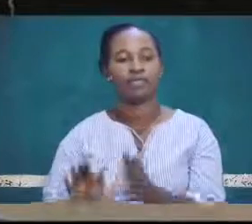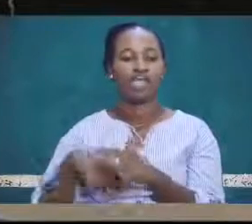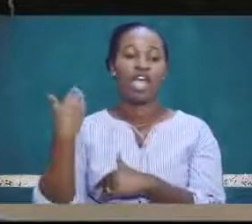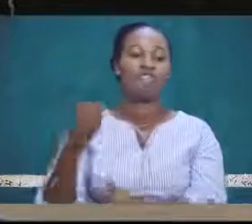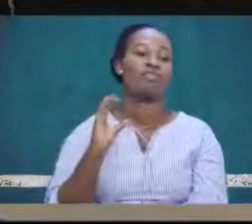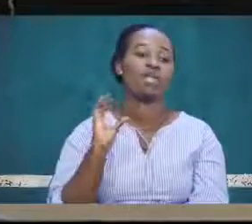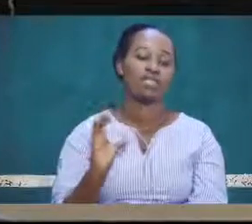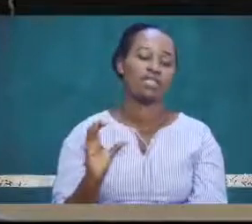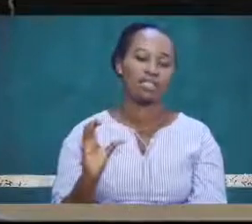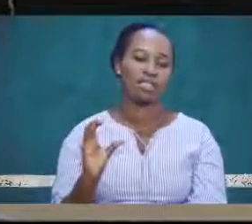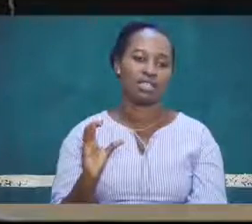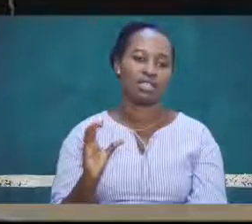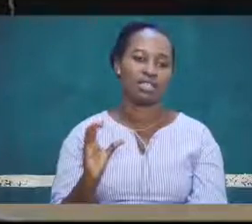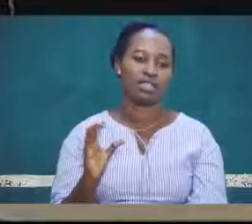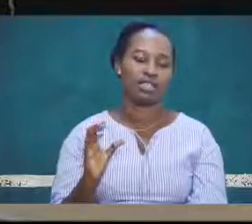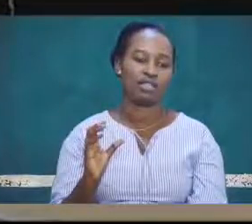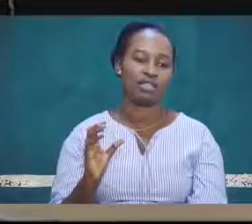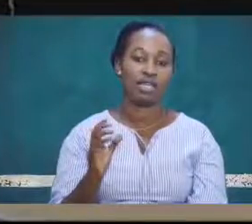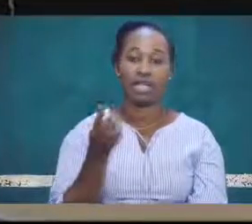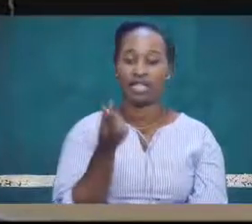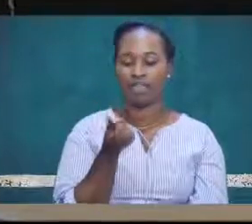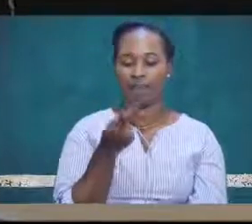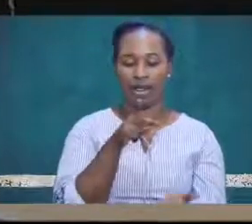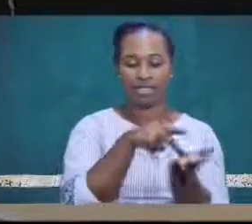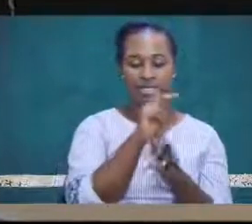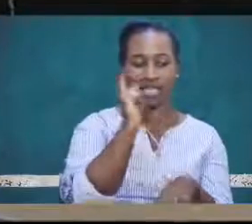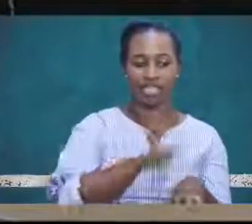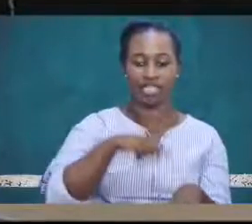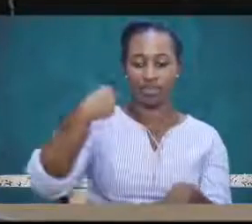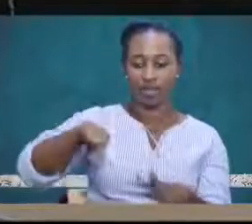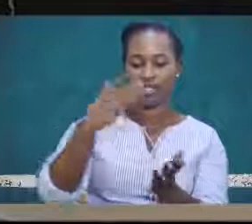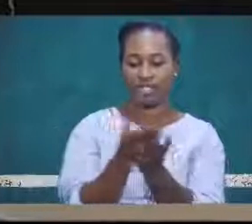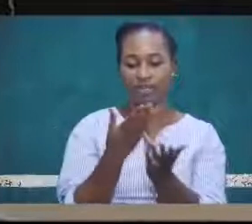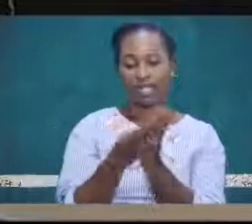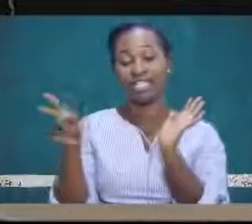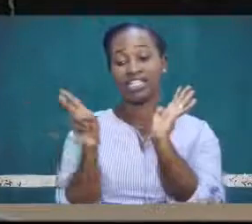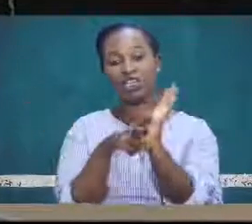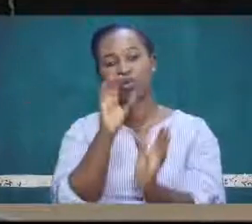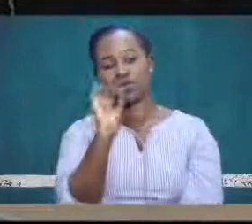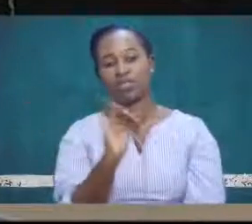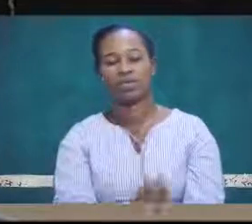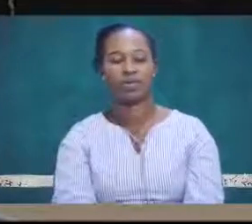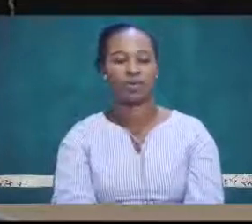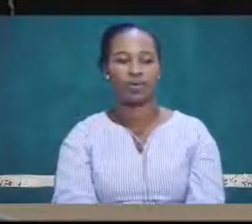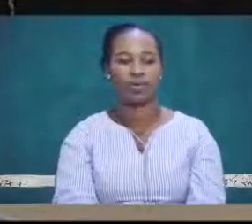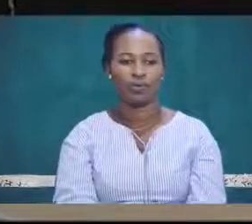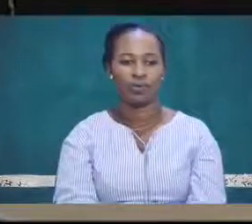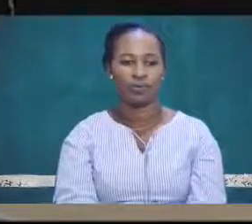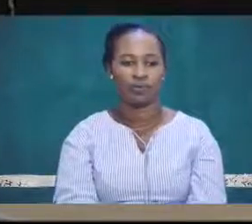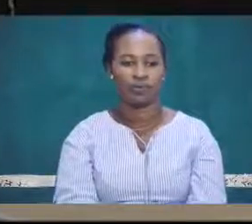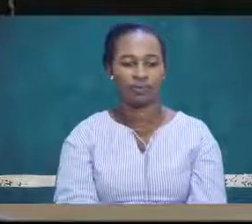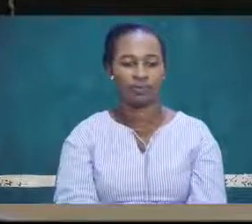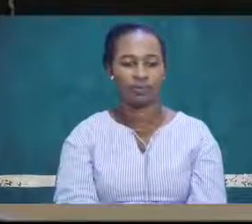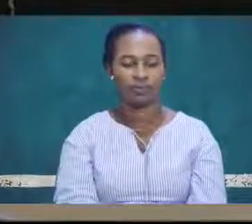And C, that would be the price when quantity demanded is 0. Price when quantity demanded